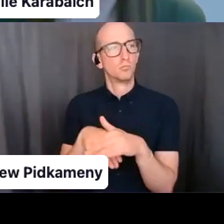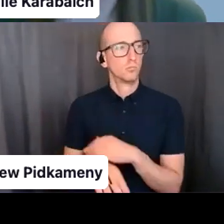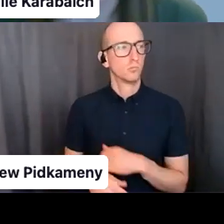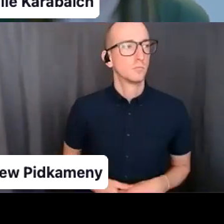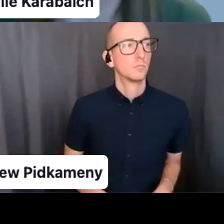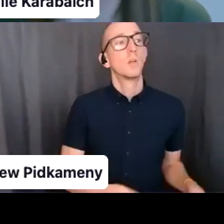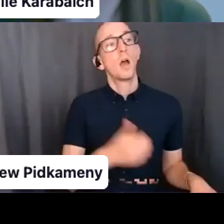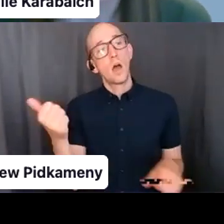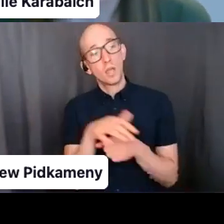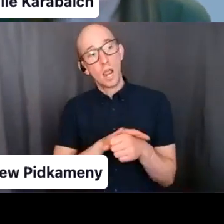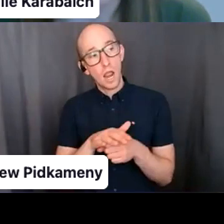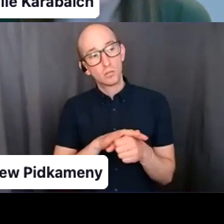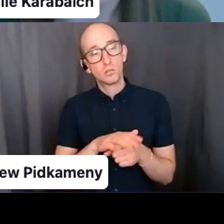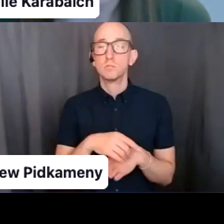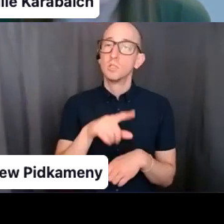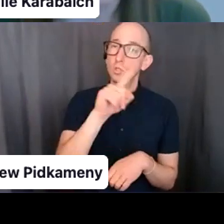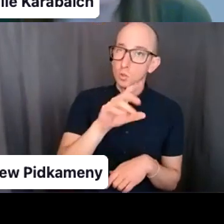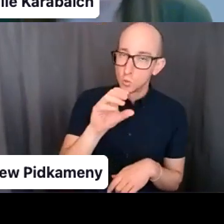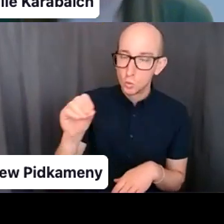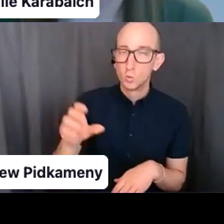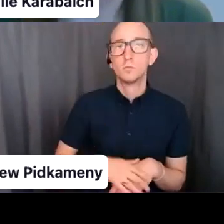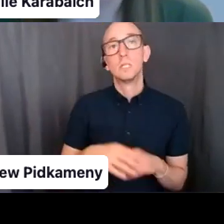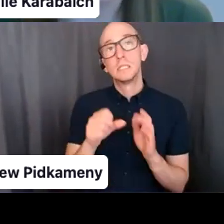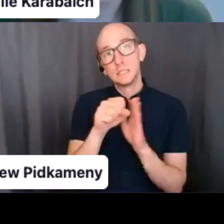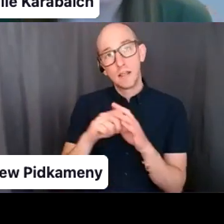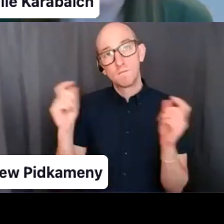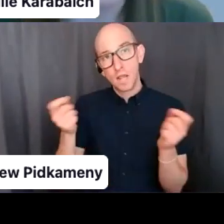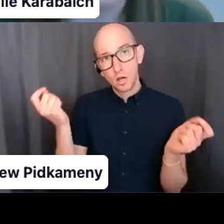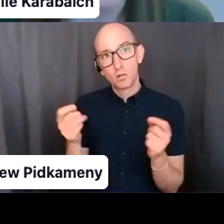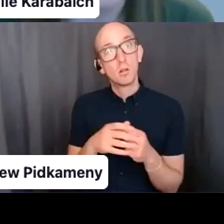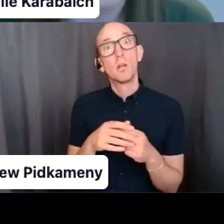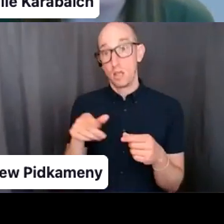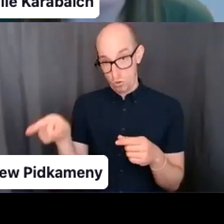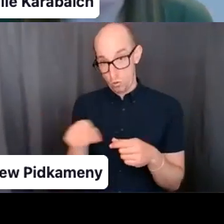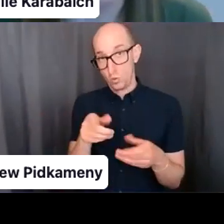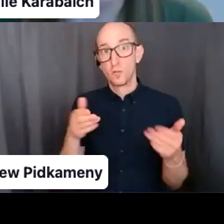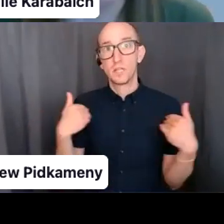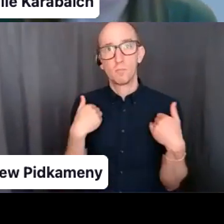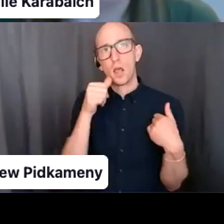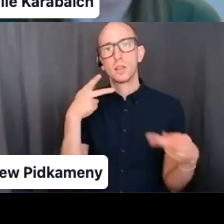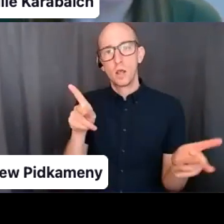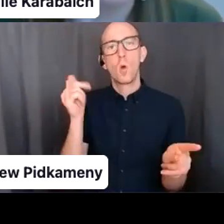state fair where a service animal might not be allowed because it would startle the other animals that are present there.